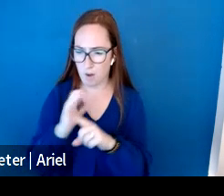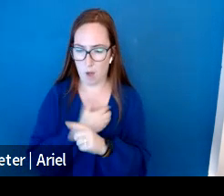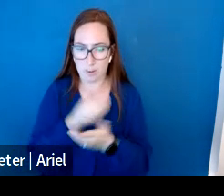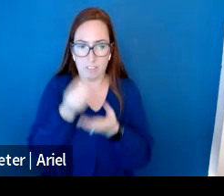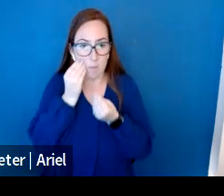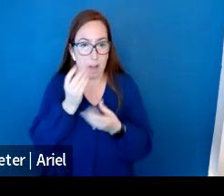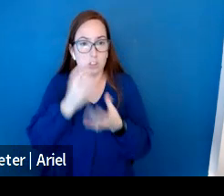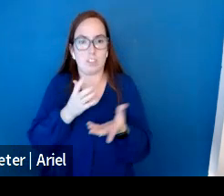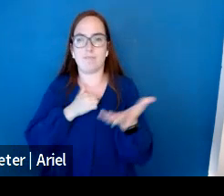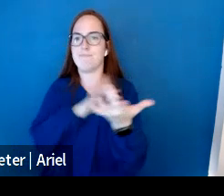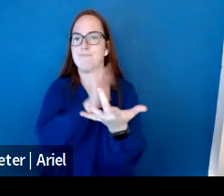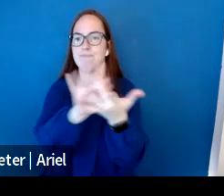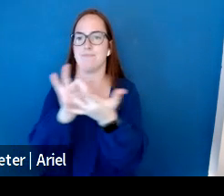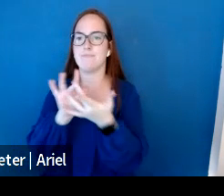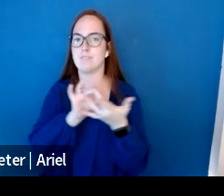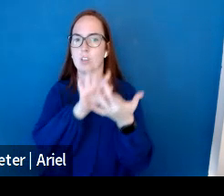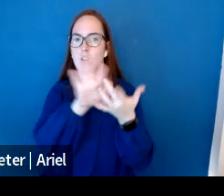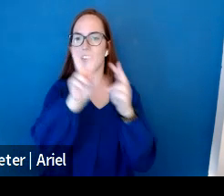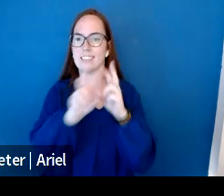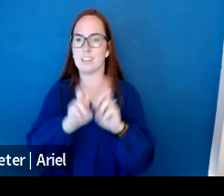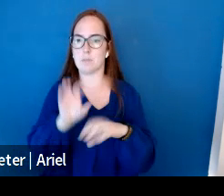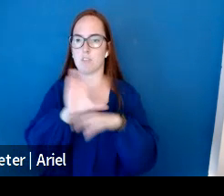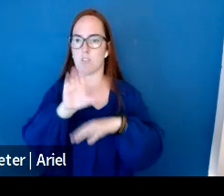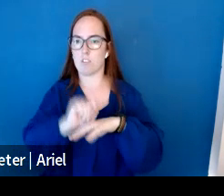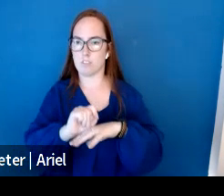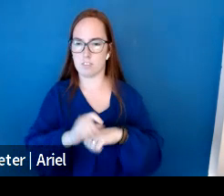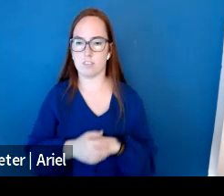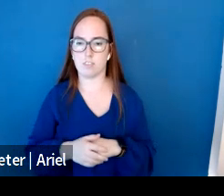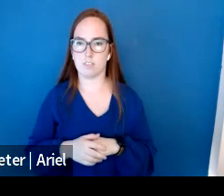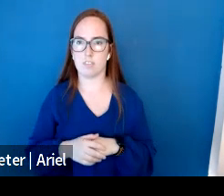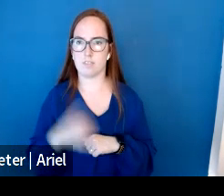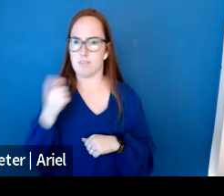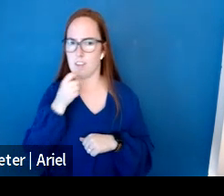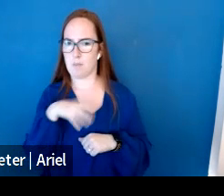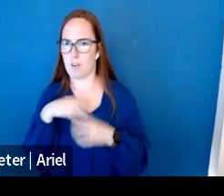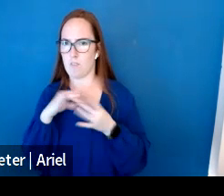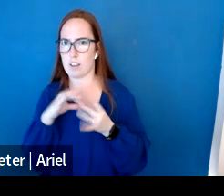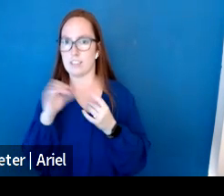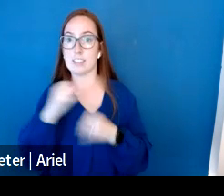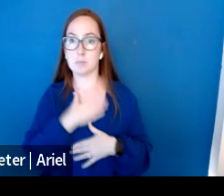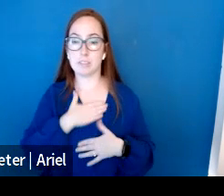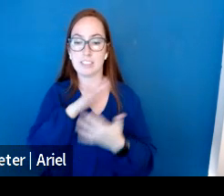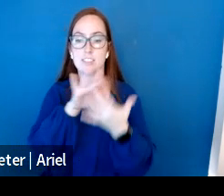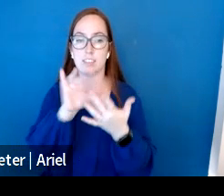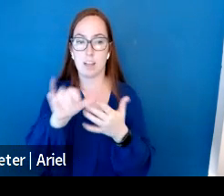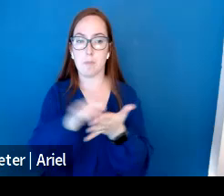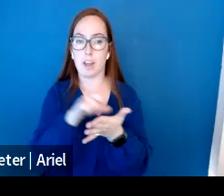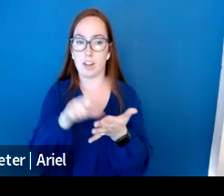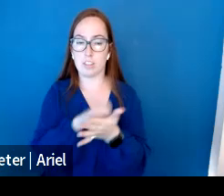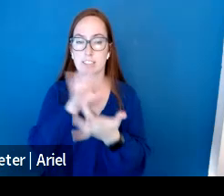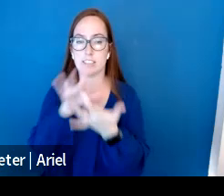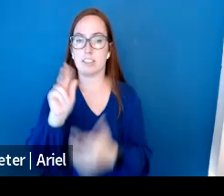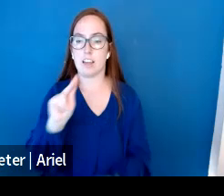you can find your assessment consultants. Yes, please navigate to this page, click on K through 12